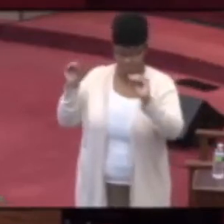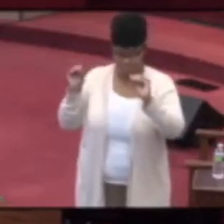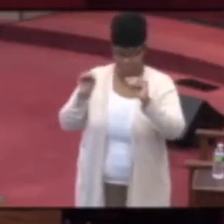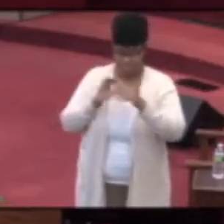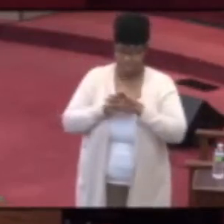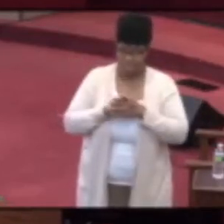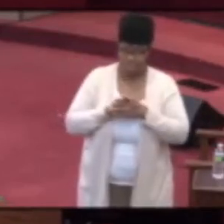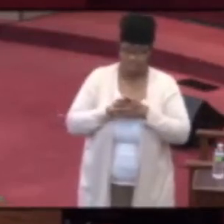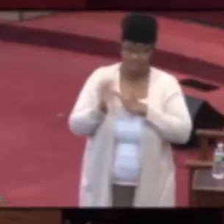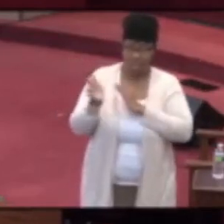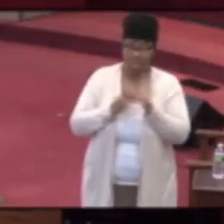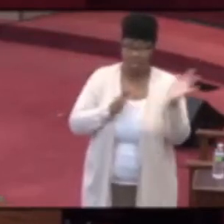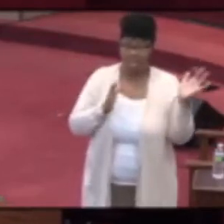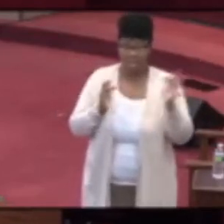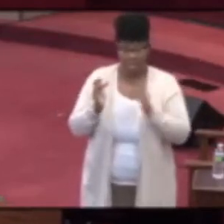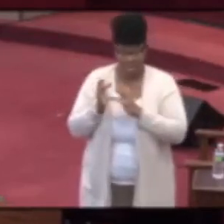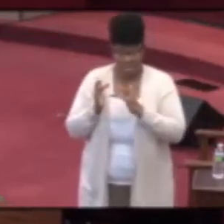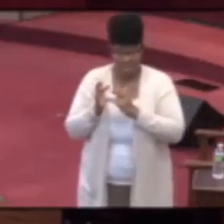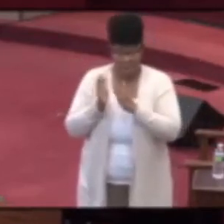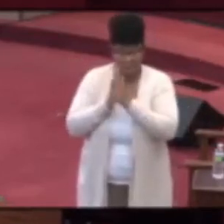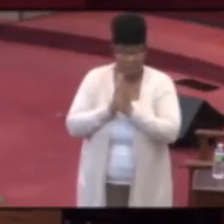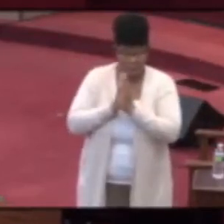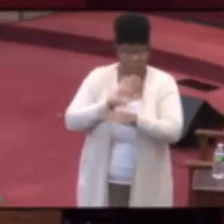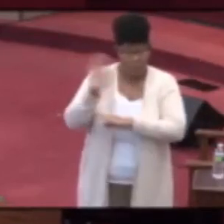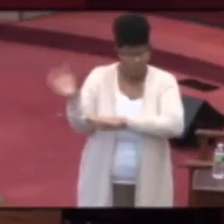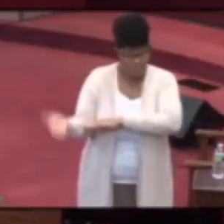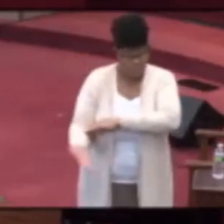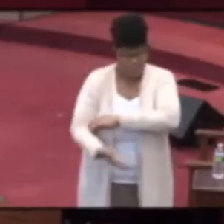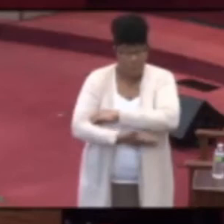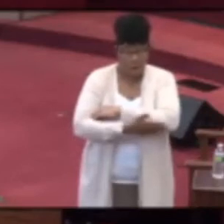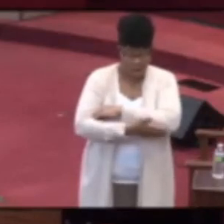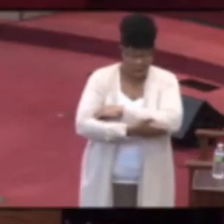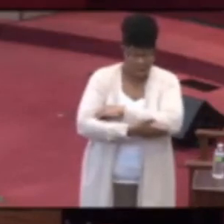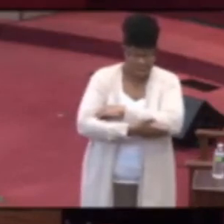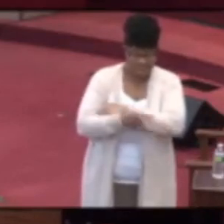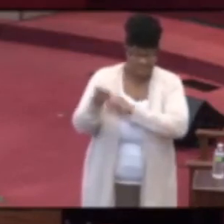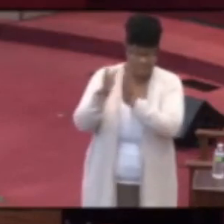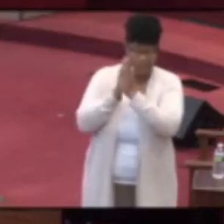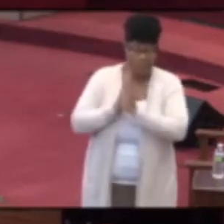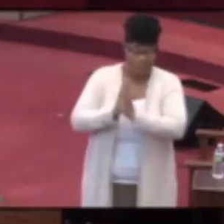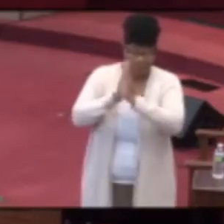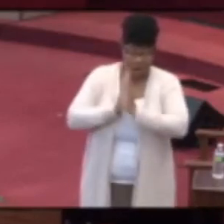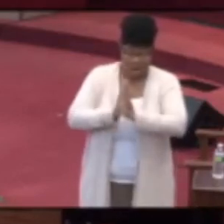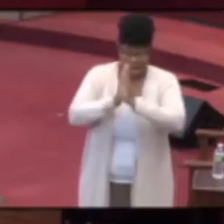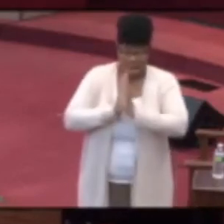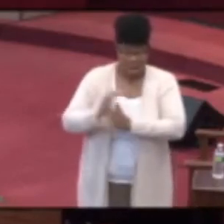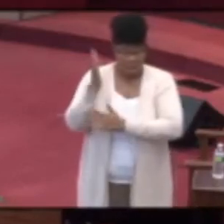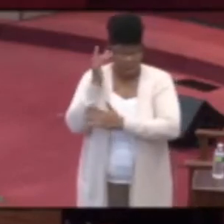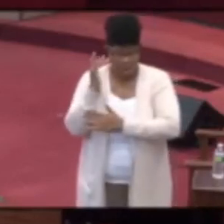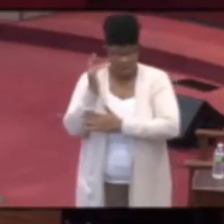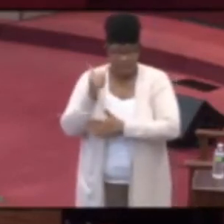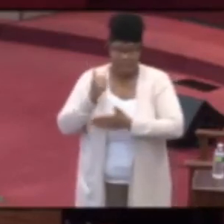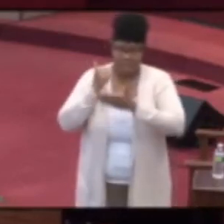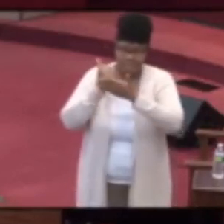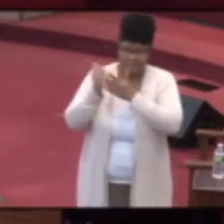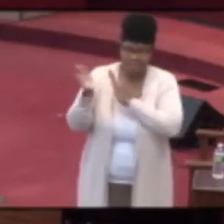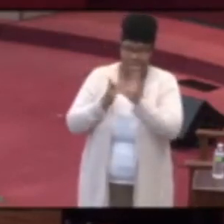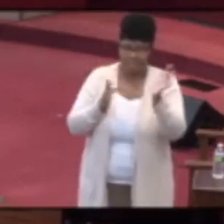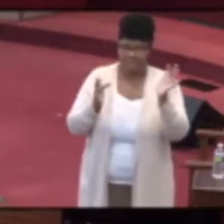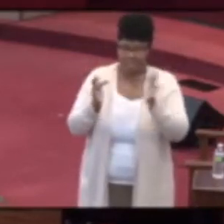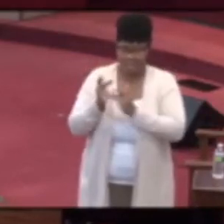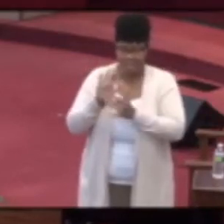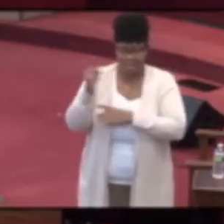us. Jesus spends all night on the mountainside praying because it grounded